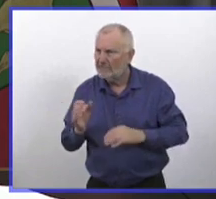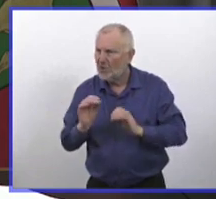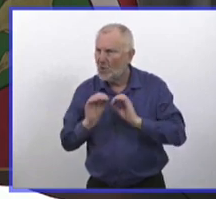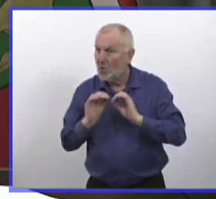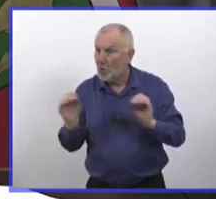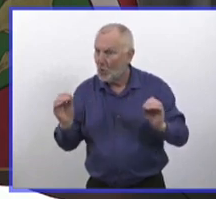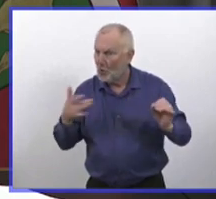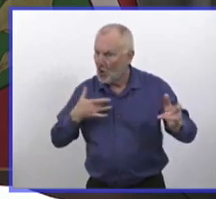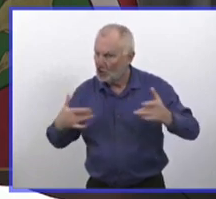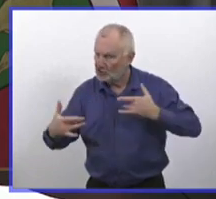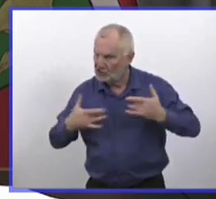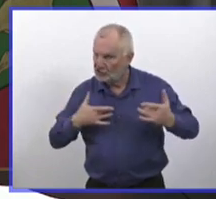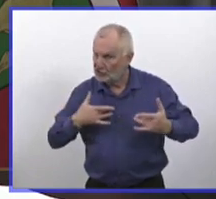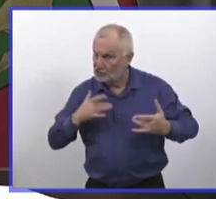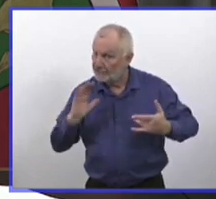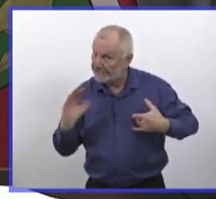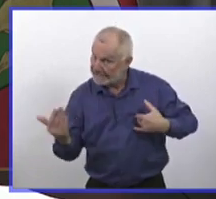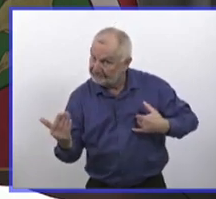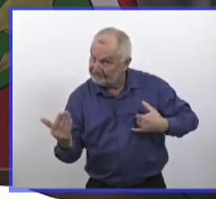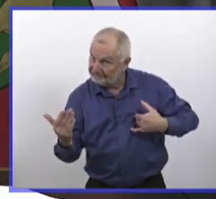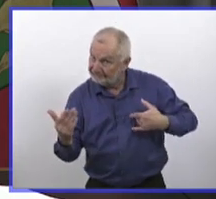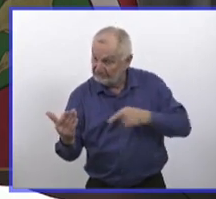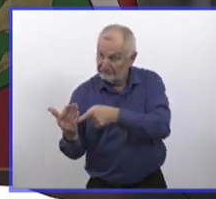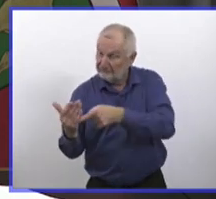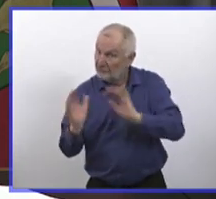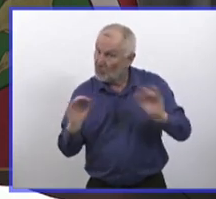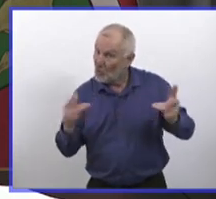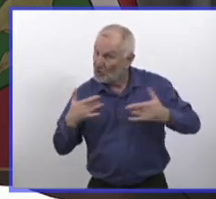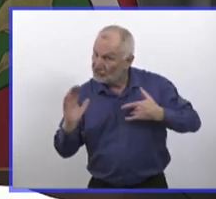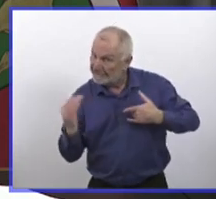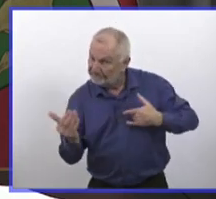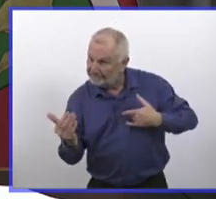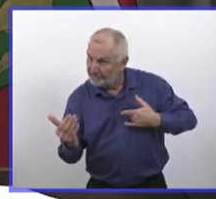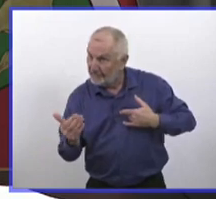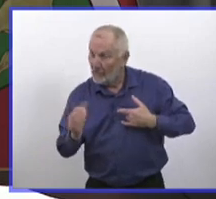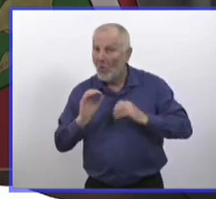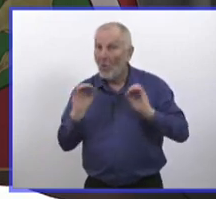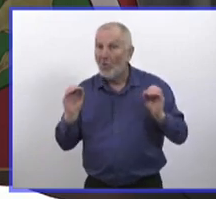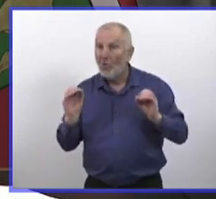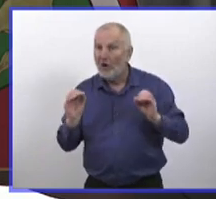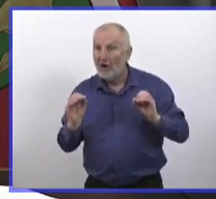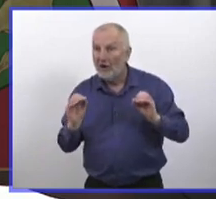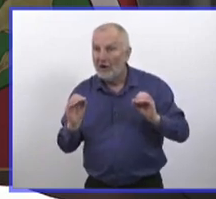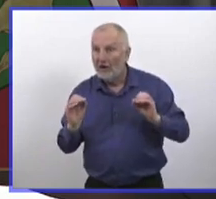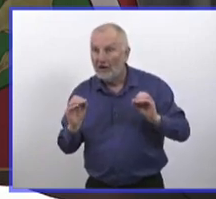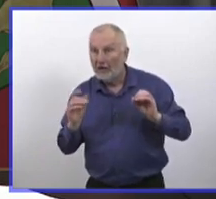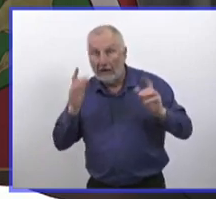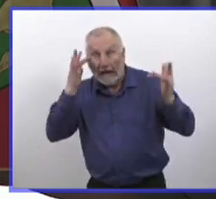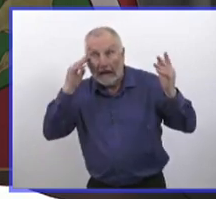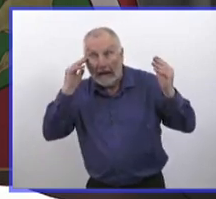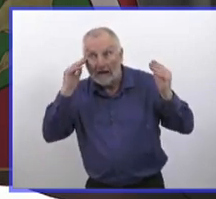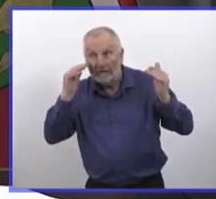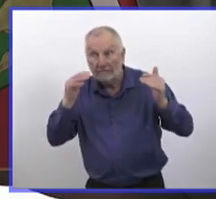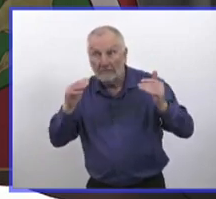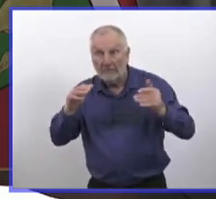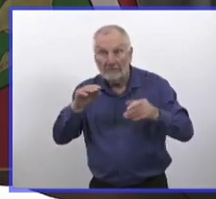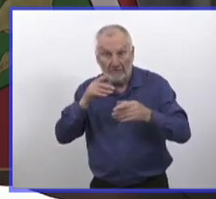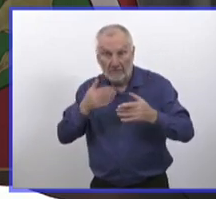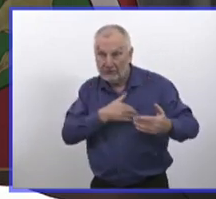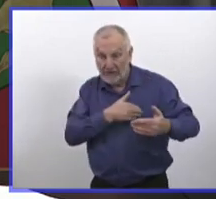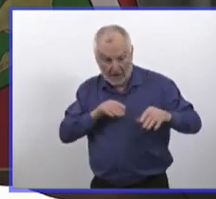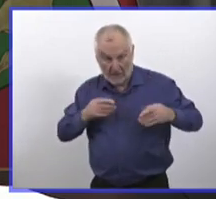about providing the vaccine in pregnancy and no evidence of harm relating to breastfeeding either. And so they are recommending